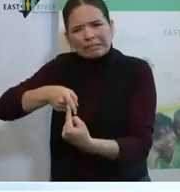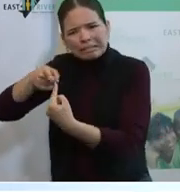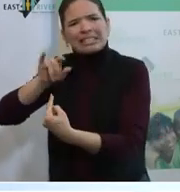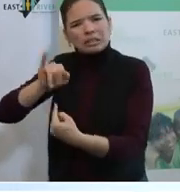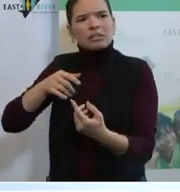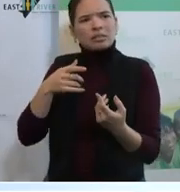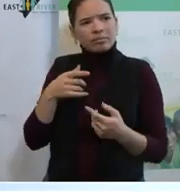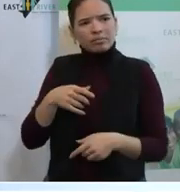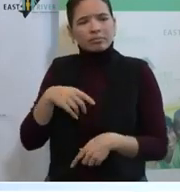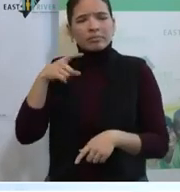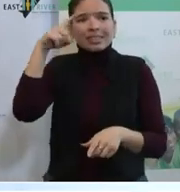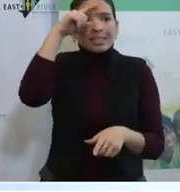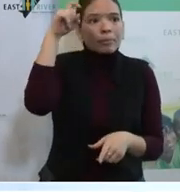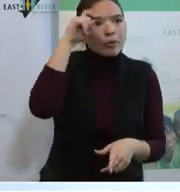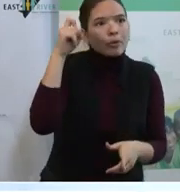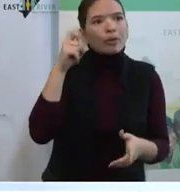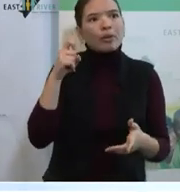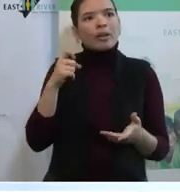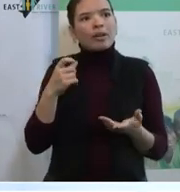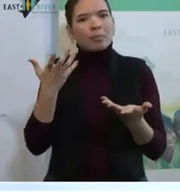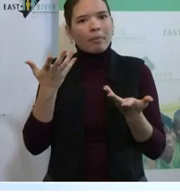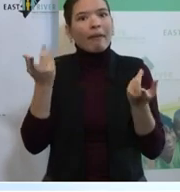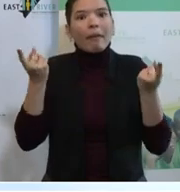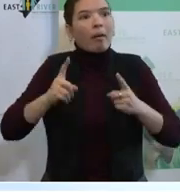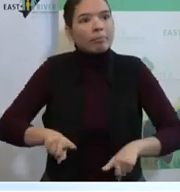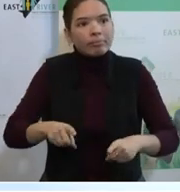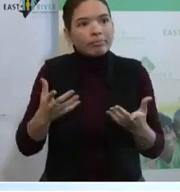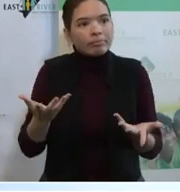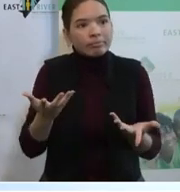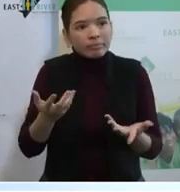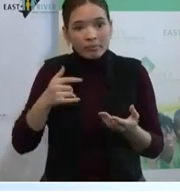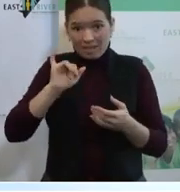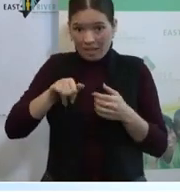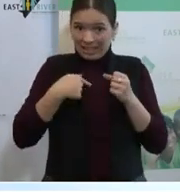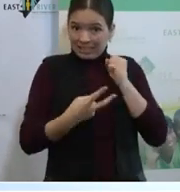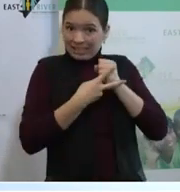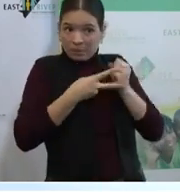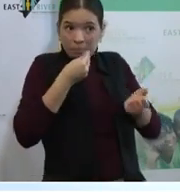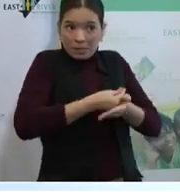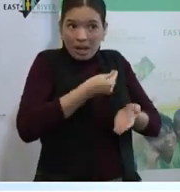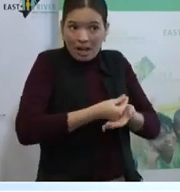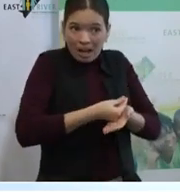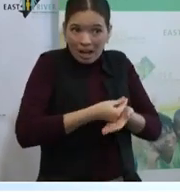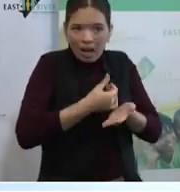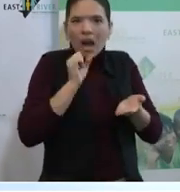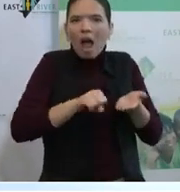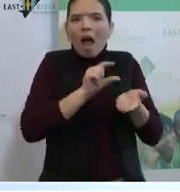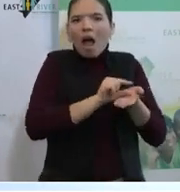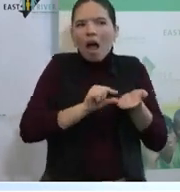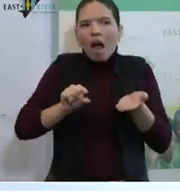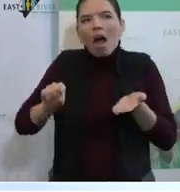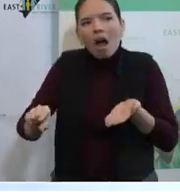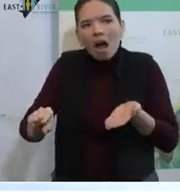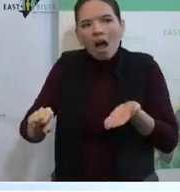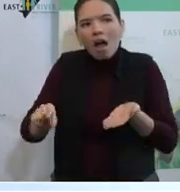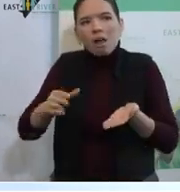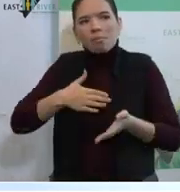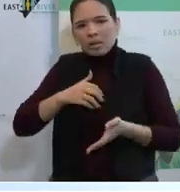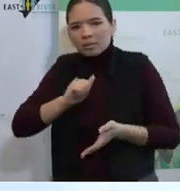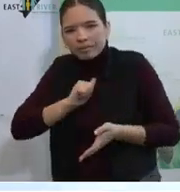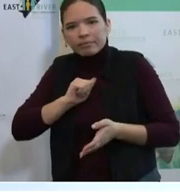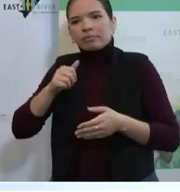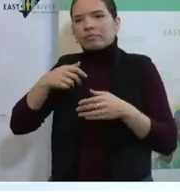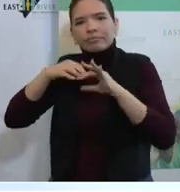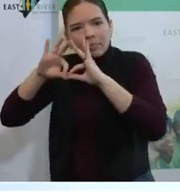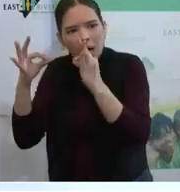summer activities, I was able to use that extra money to help him and help my family in ways like that. So it's been a